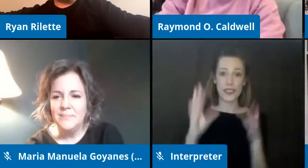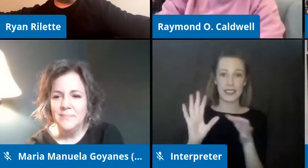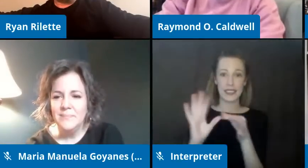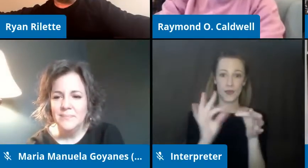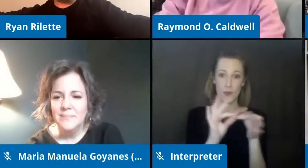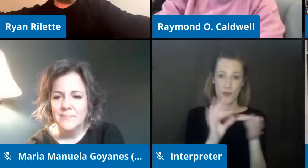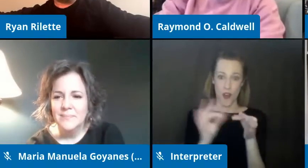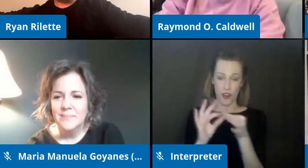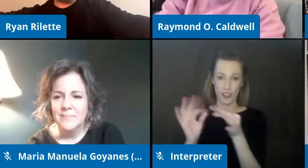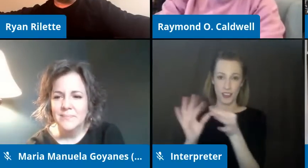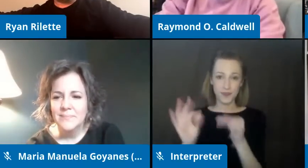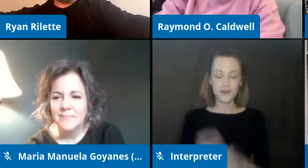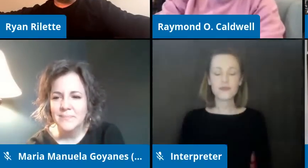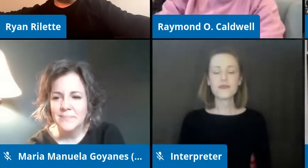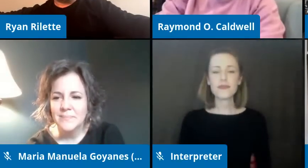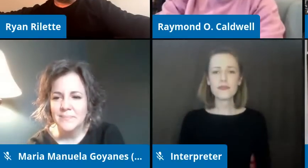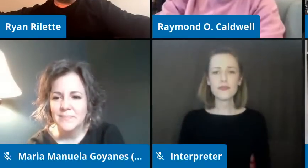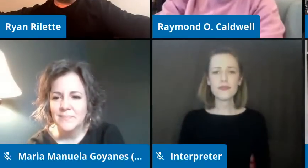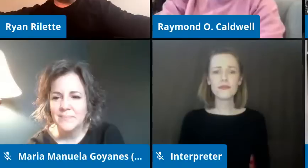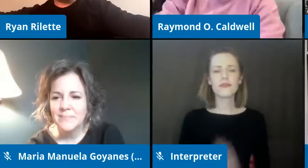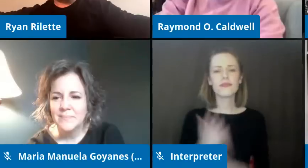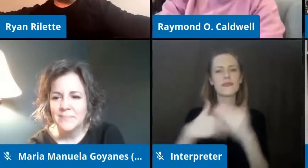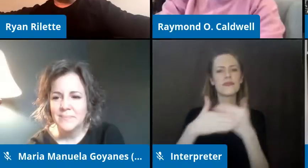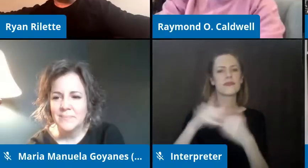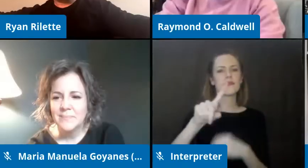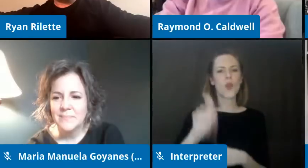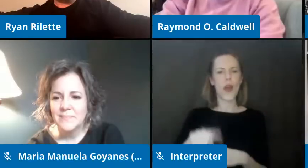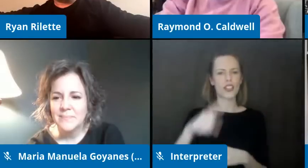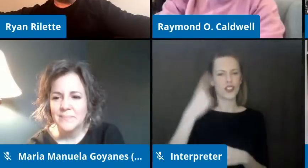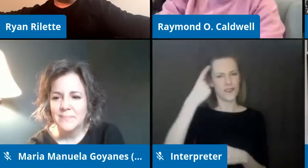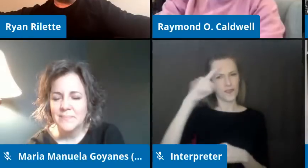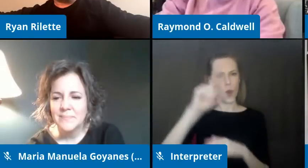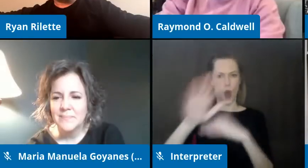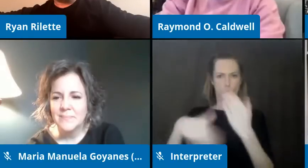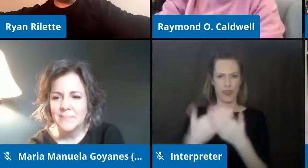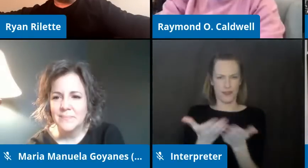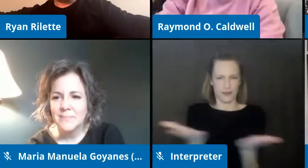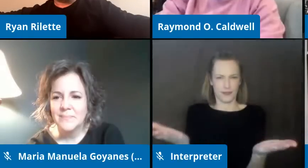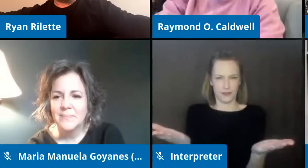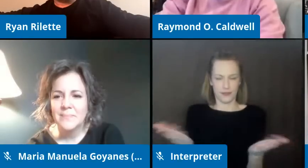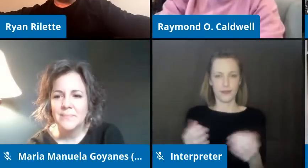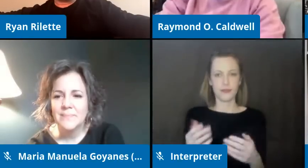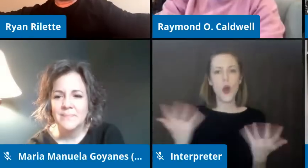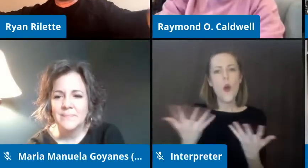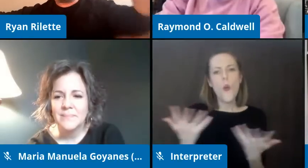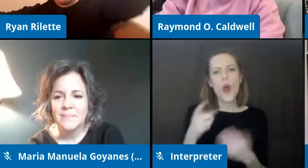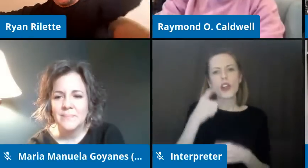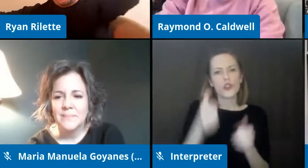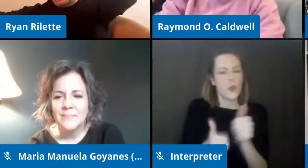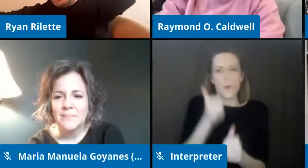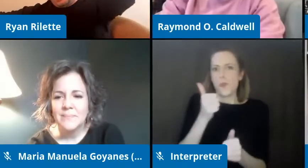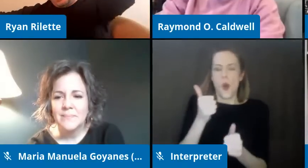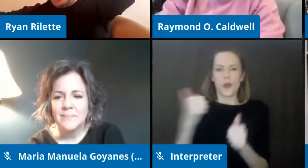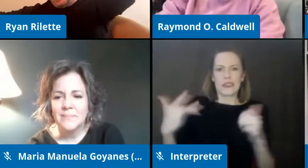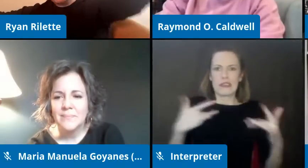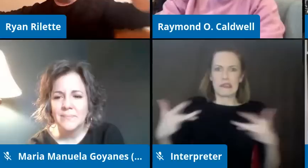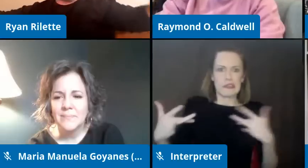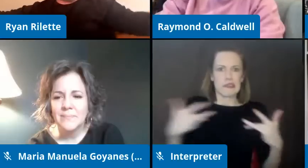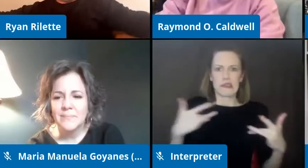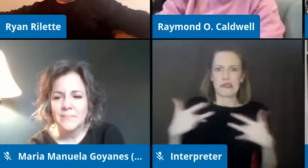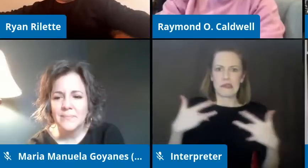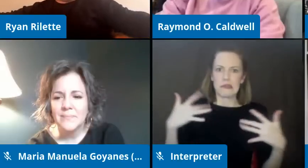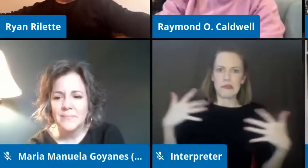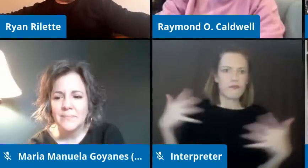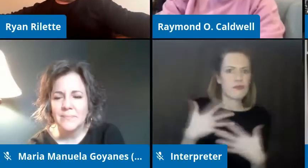This is for everybody. And what are you most worried about today? What is your biggest fear right now